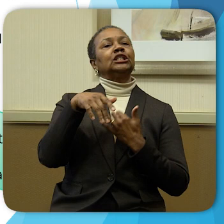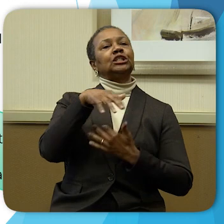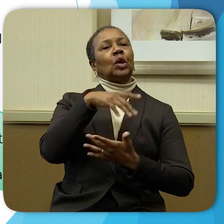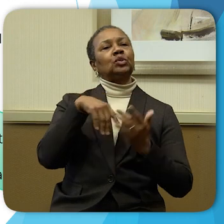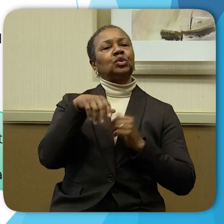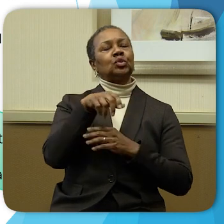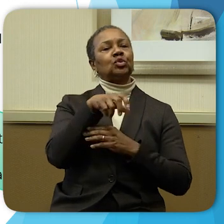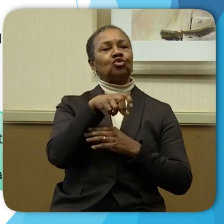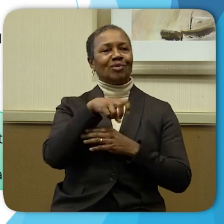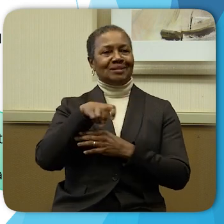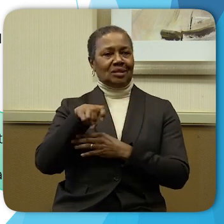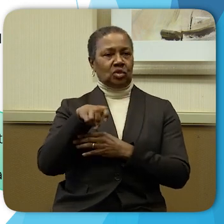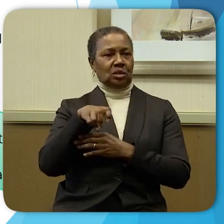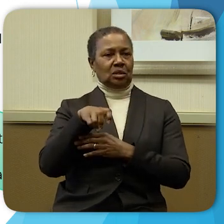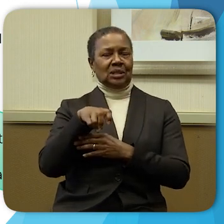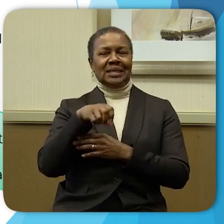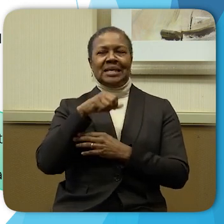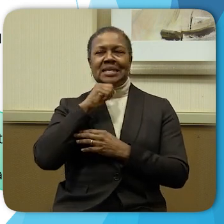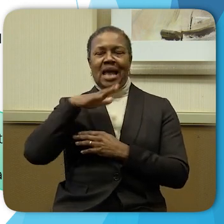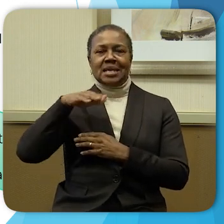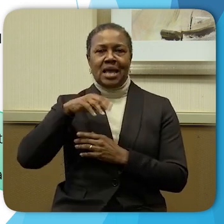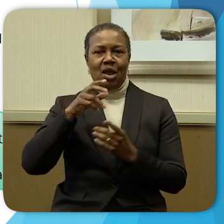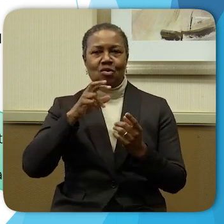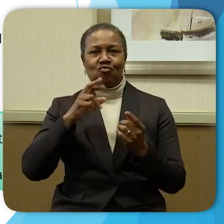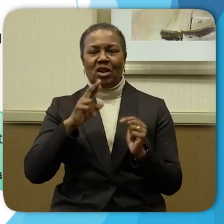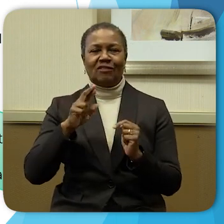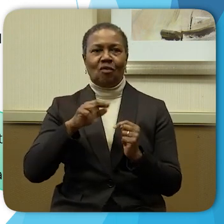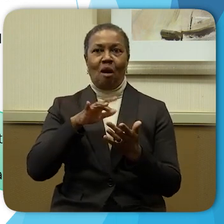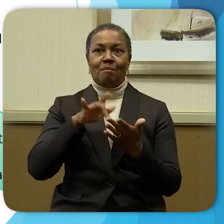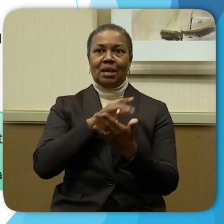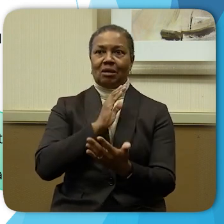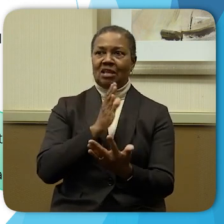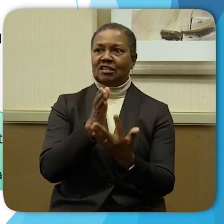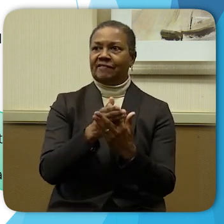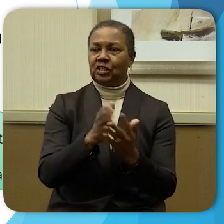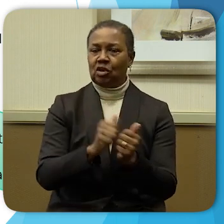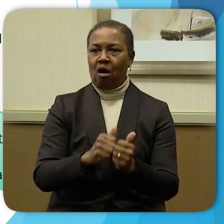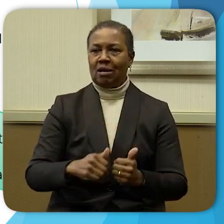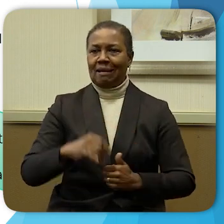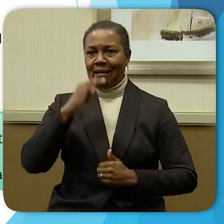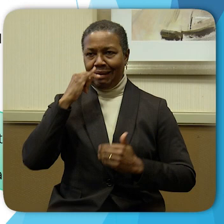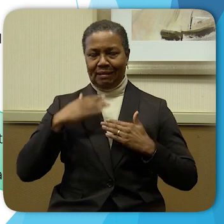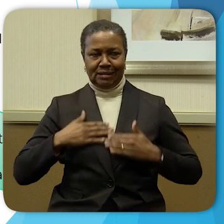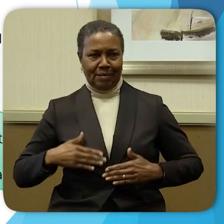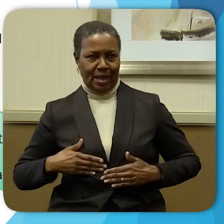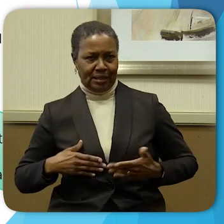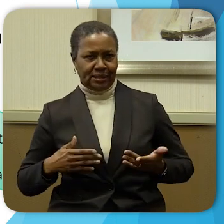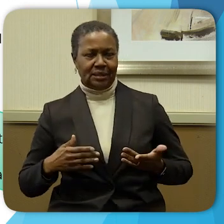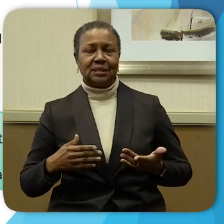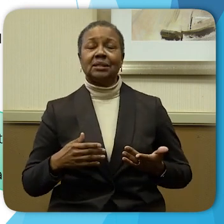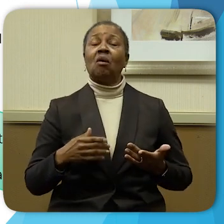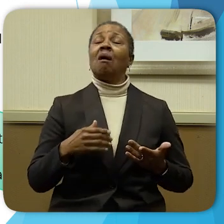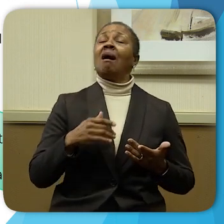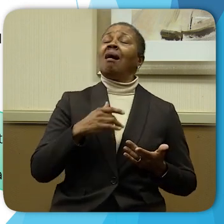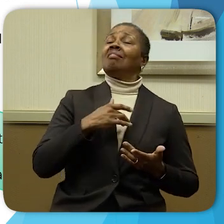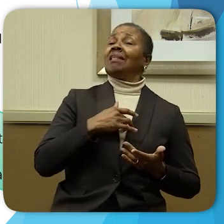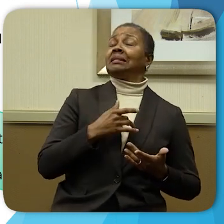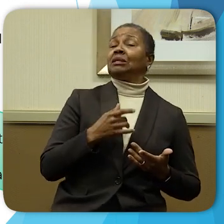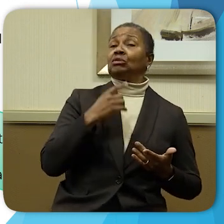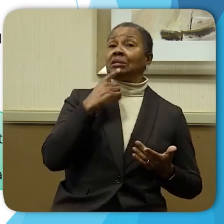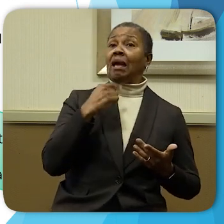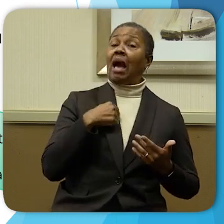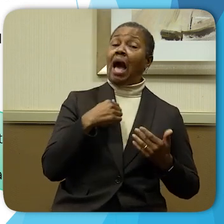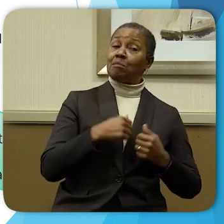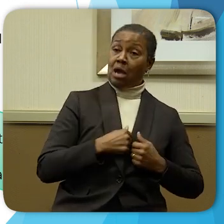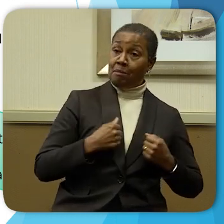kids, we're not doing medical interventions on little bodies. So most of the time it's coming out, sharing, I go by a different name, I